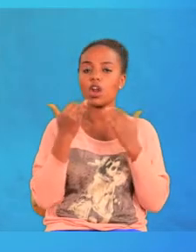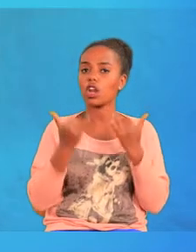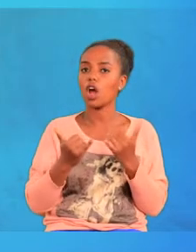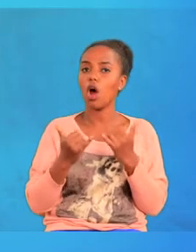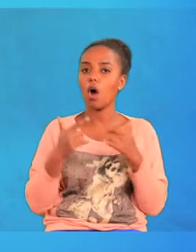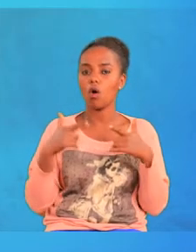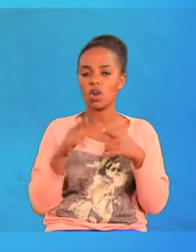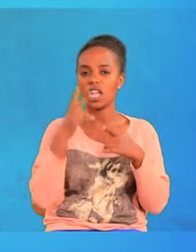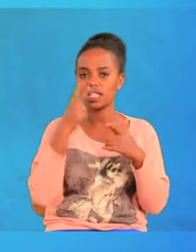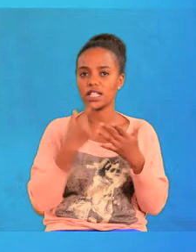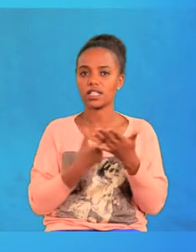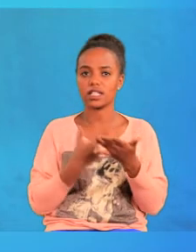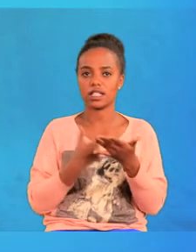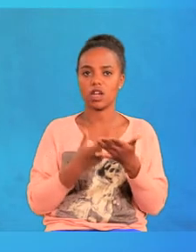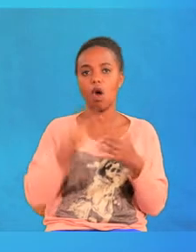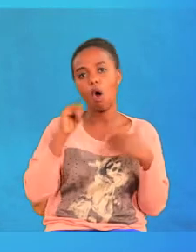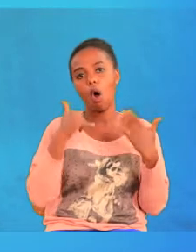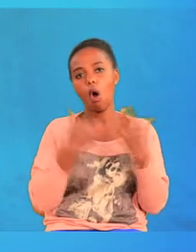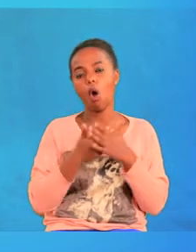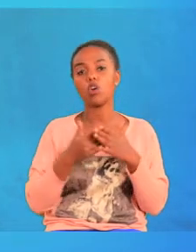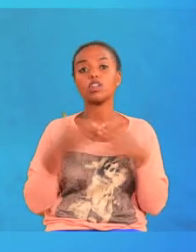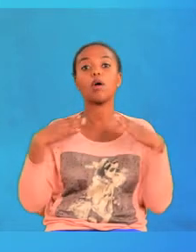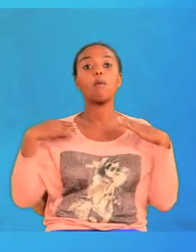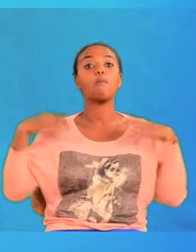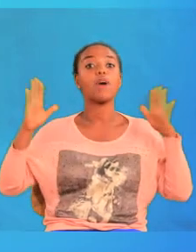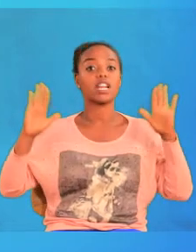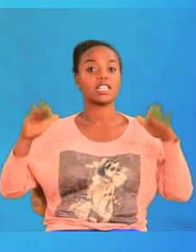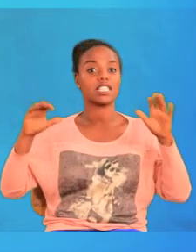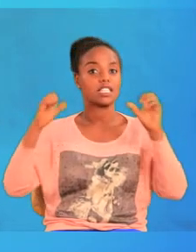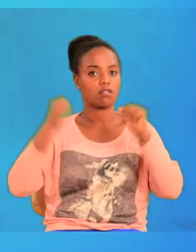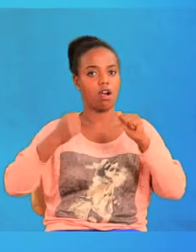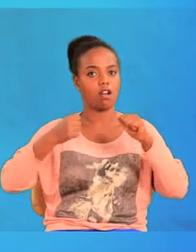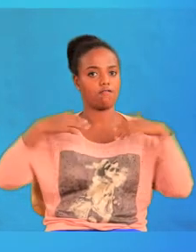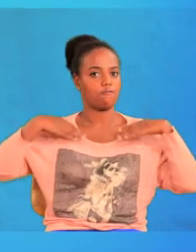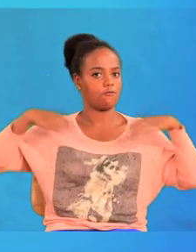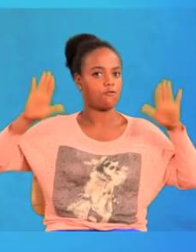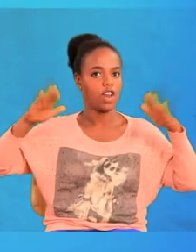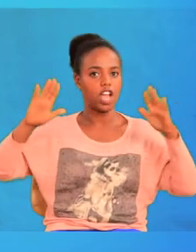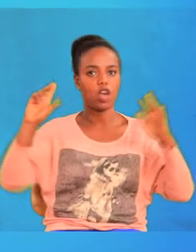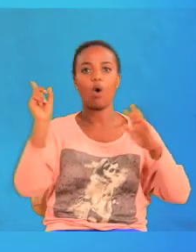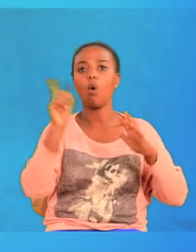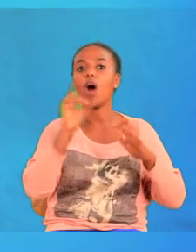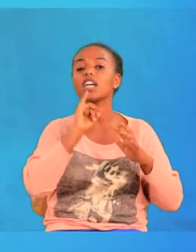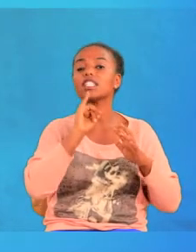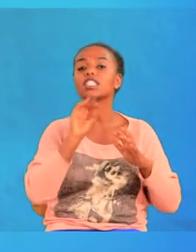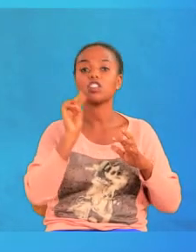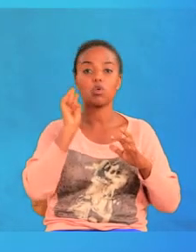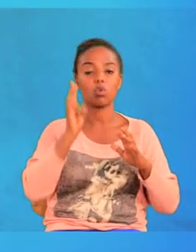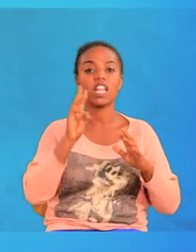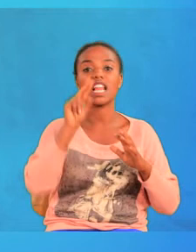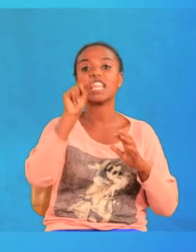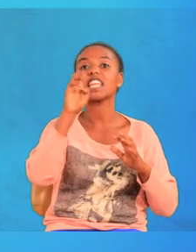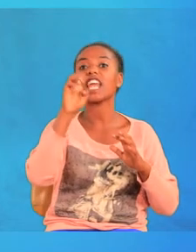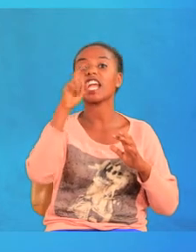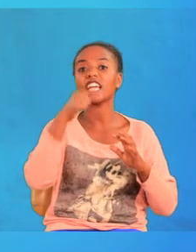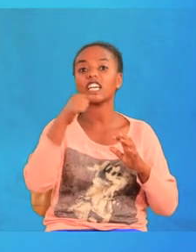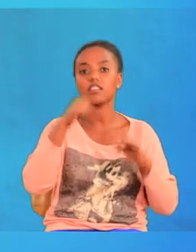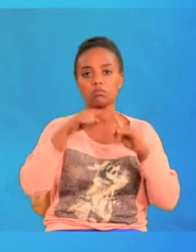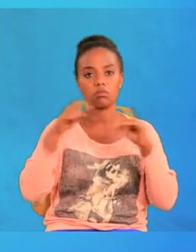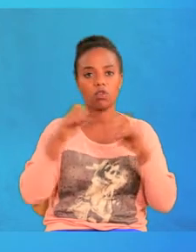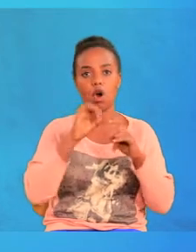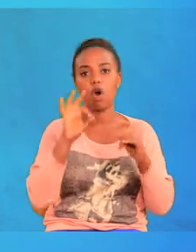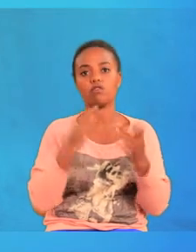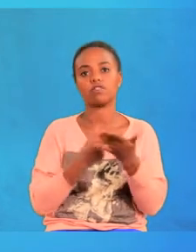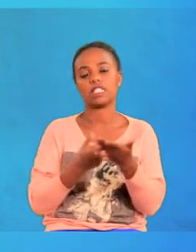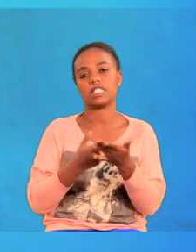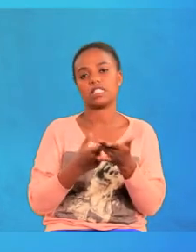Now, let's see this one. All birds can fly. What will be the negation of this statement?